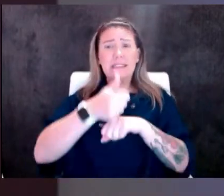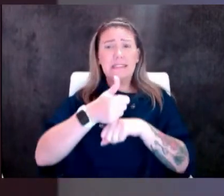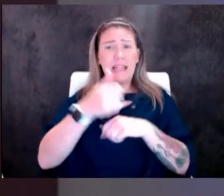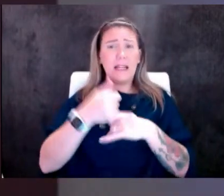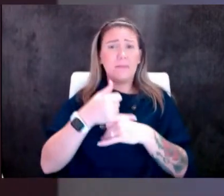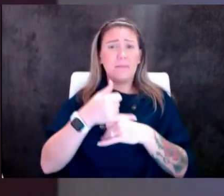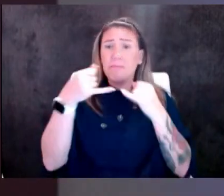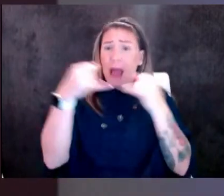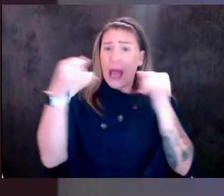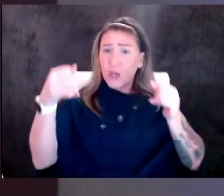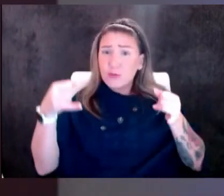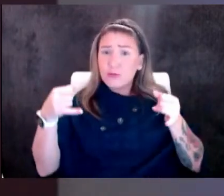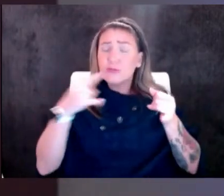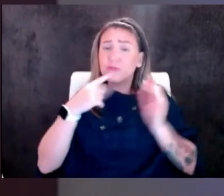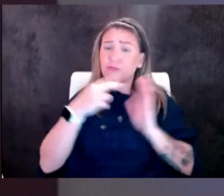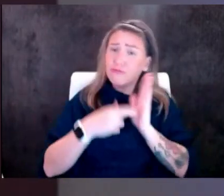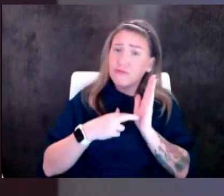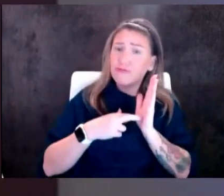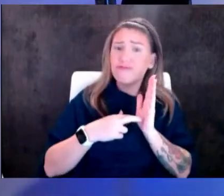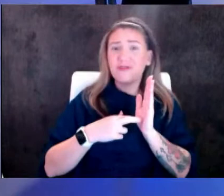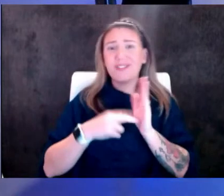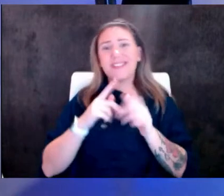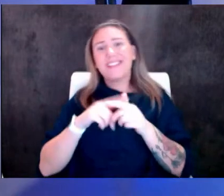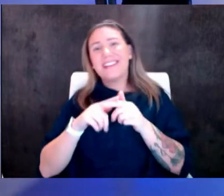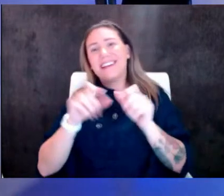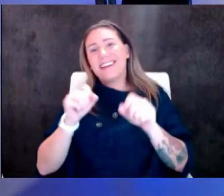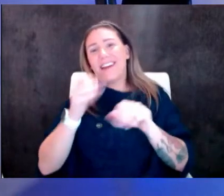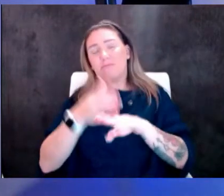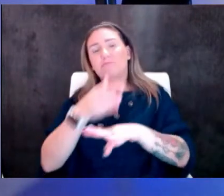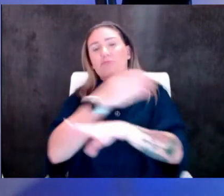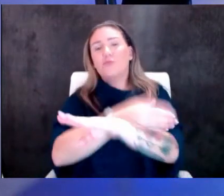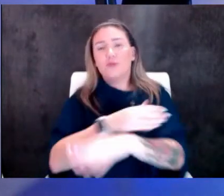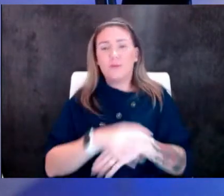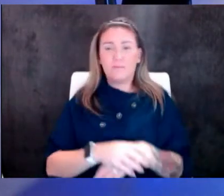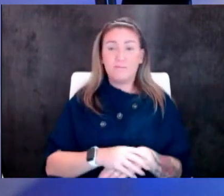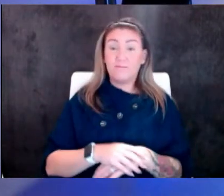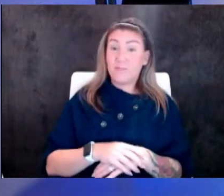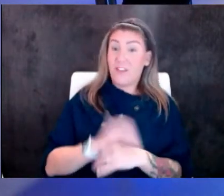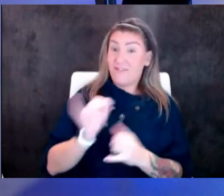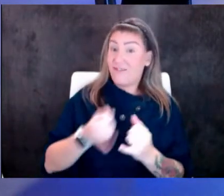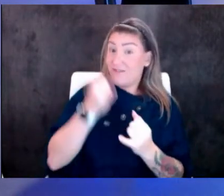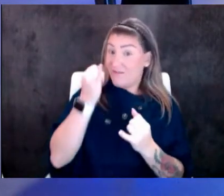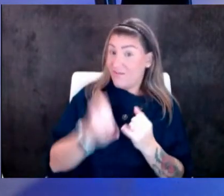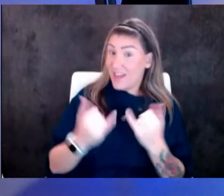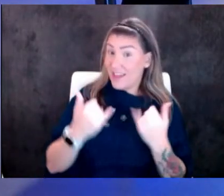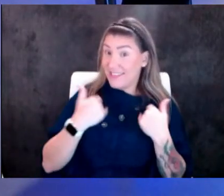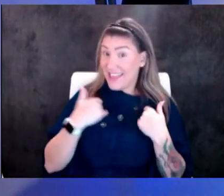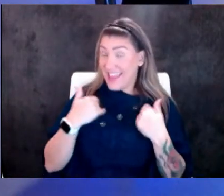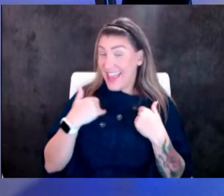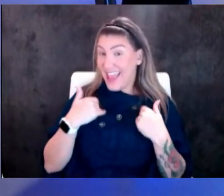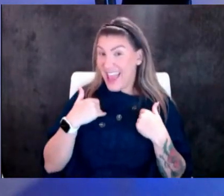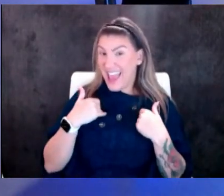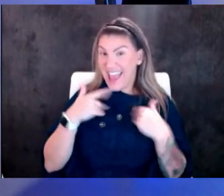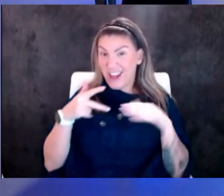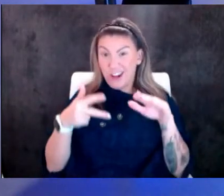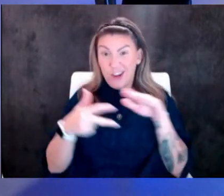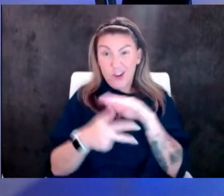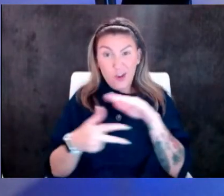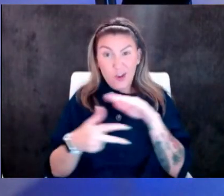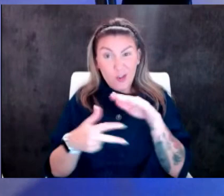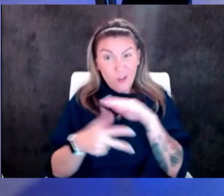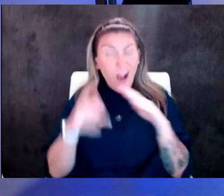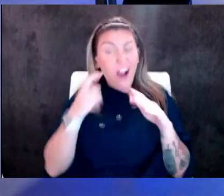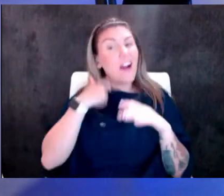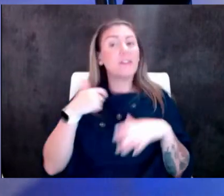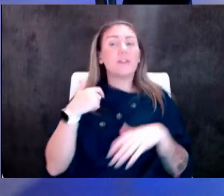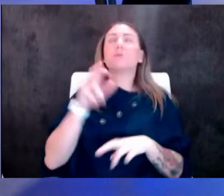of doing well improve. Once we finally got a garage, I would just stay in the car and sleep with her. That makes me feel any better. I wasn't a totally